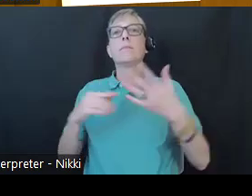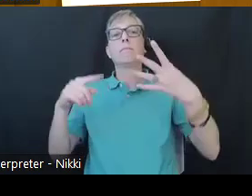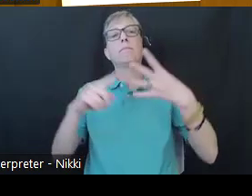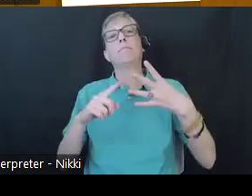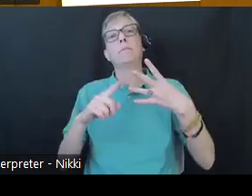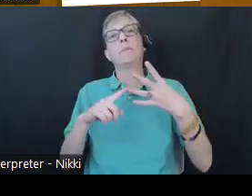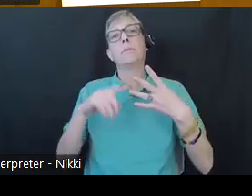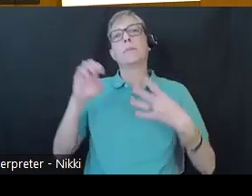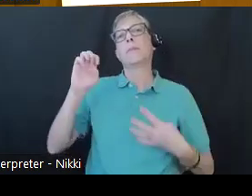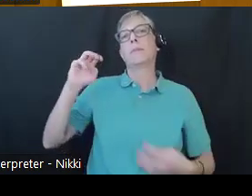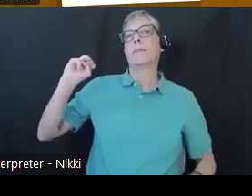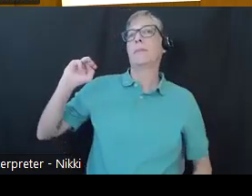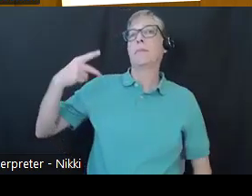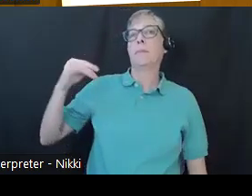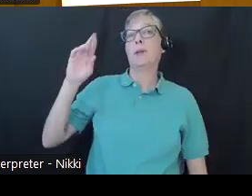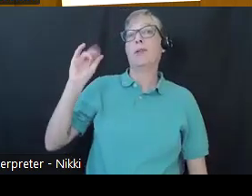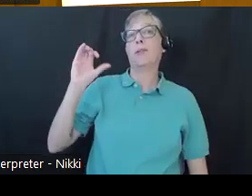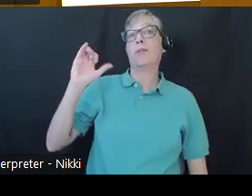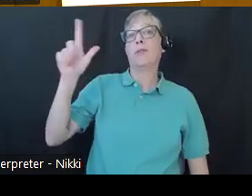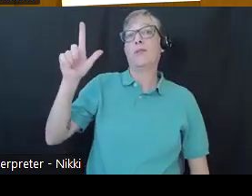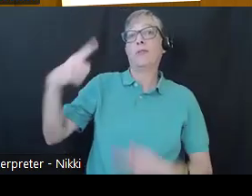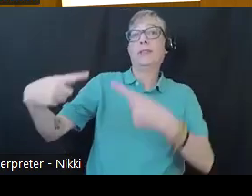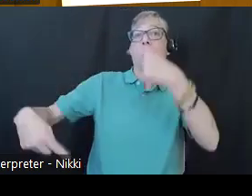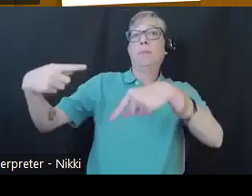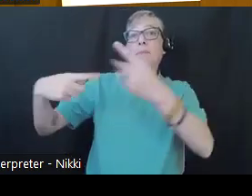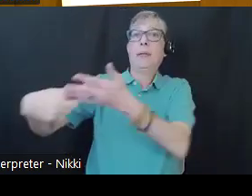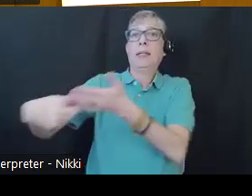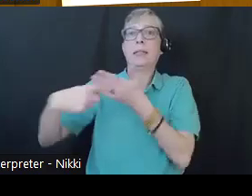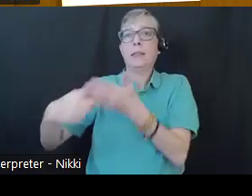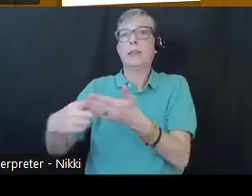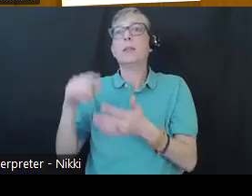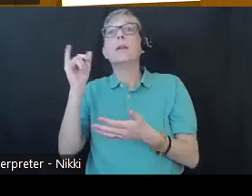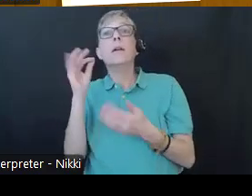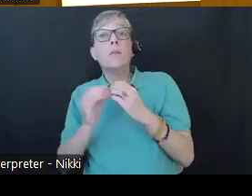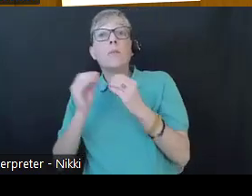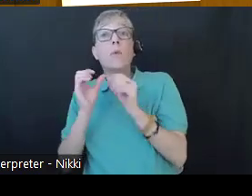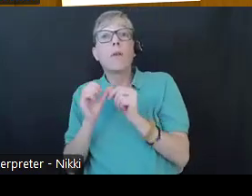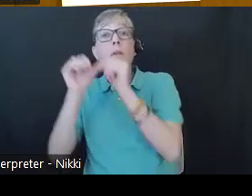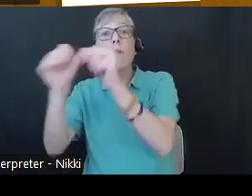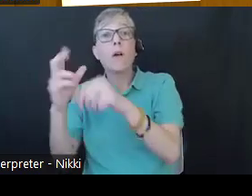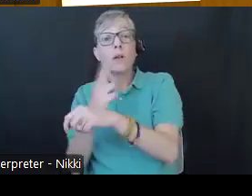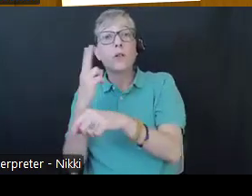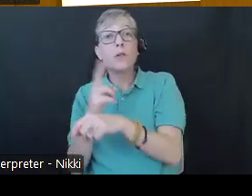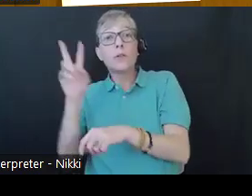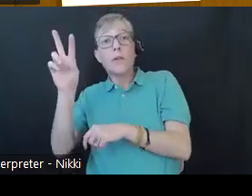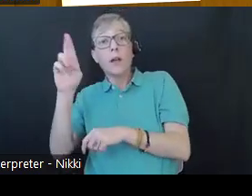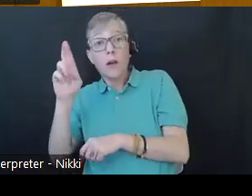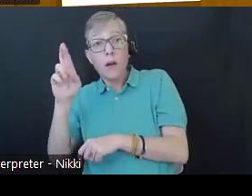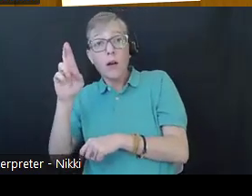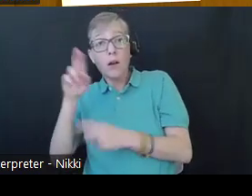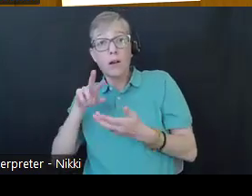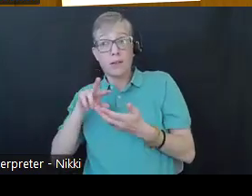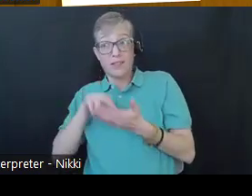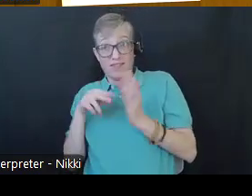avoidant coping style like VR, does this actually increase the length of stay? Because they're not actually learning to cope with these painful